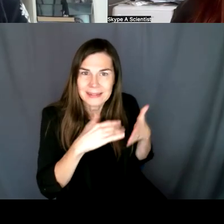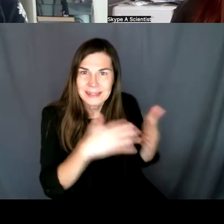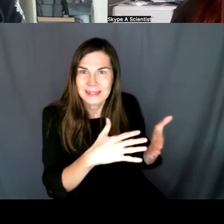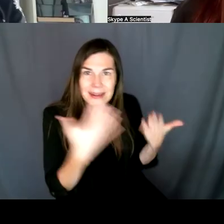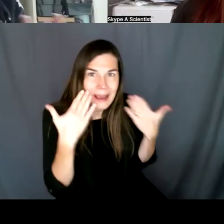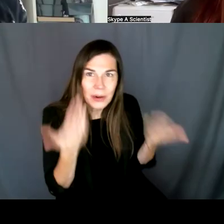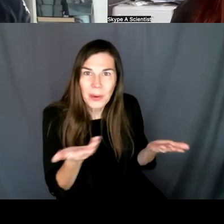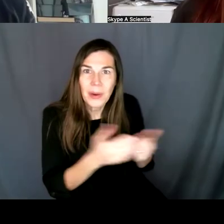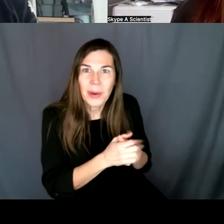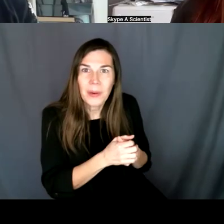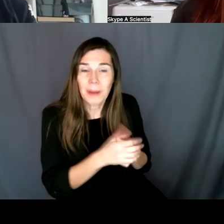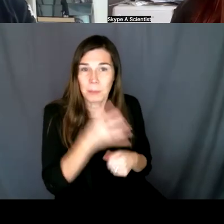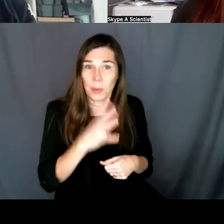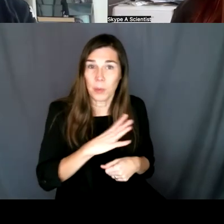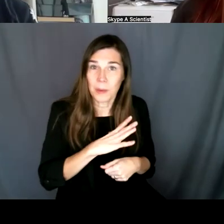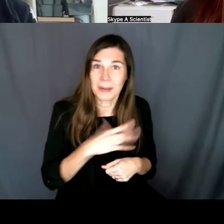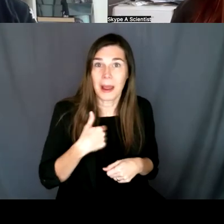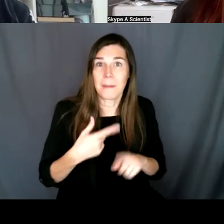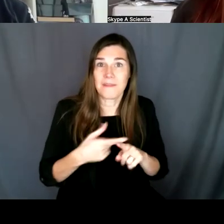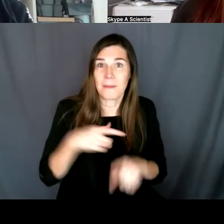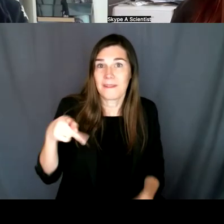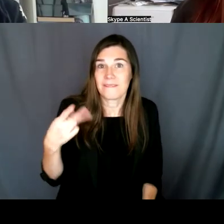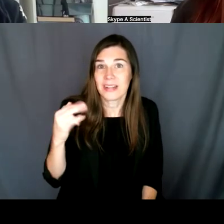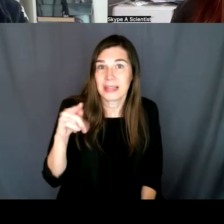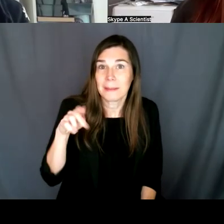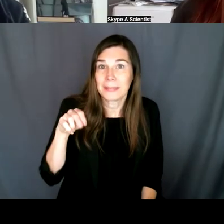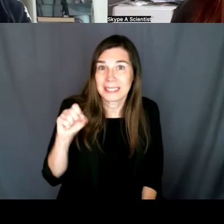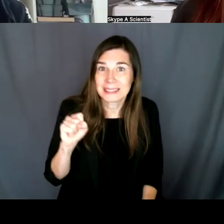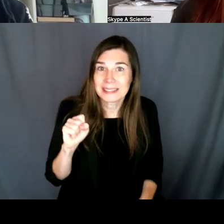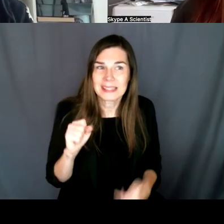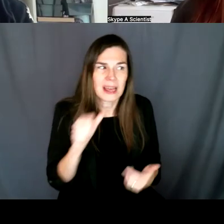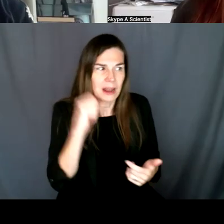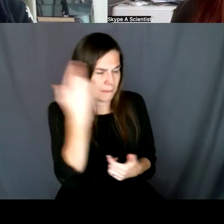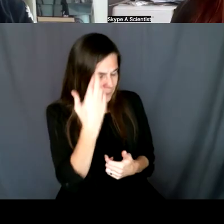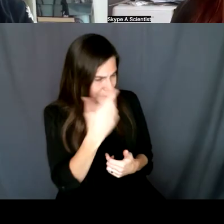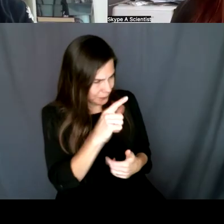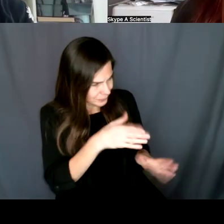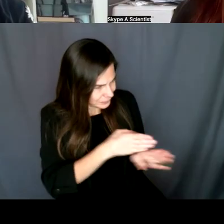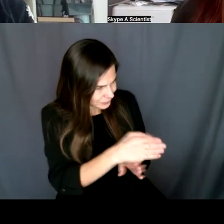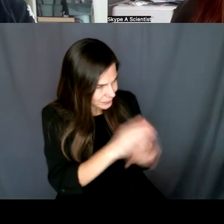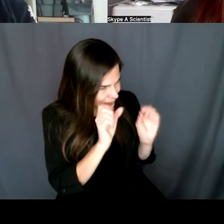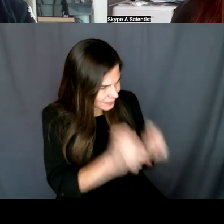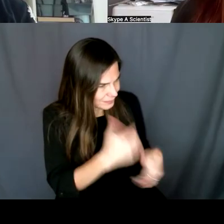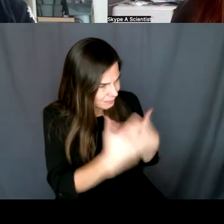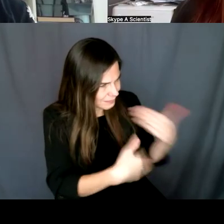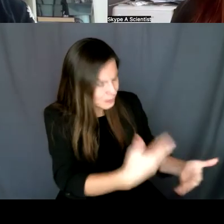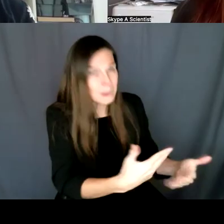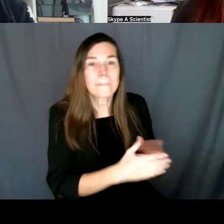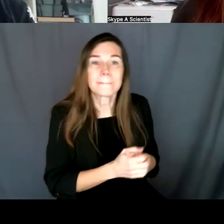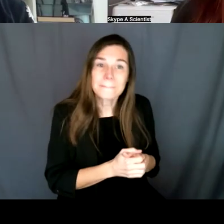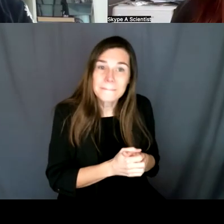so I'm a woman and I'm Filipino, and I had never considered for myself that that was a career path I could have. But I